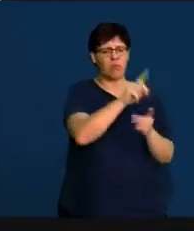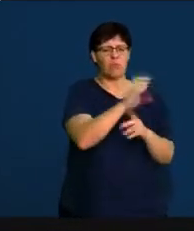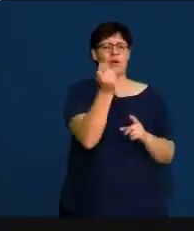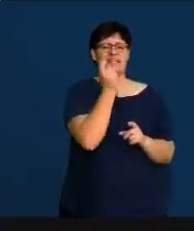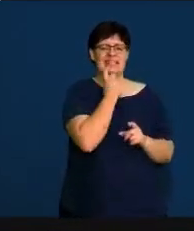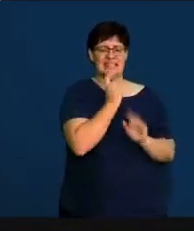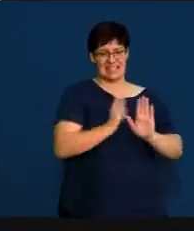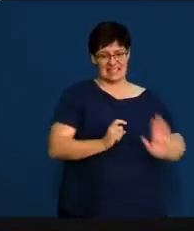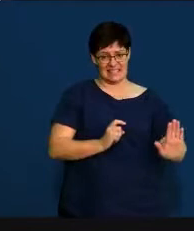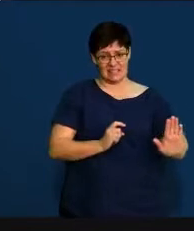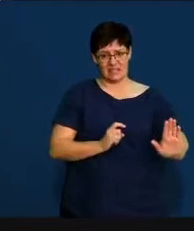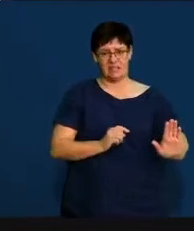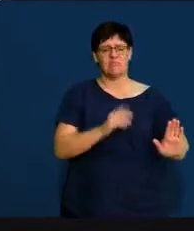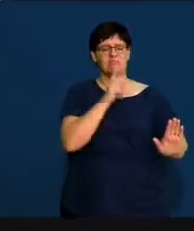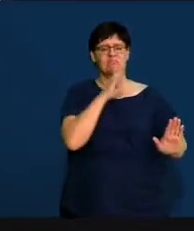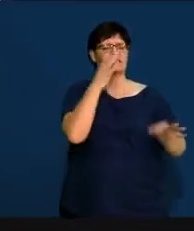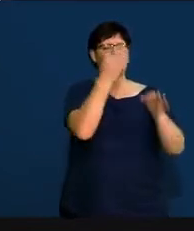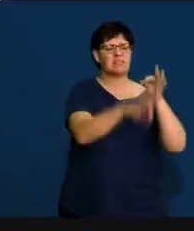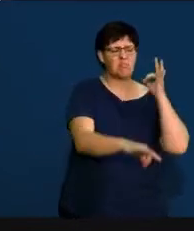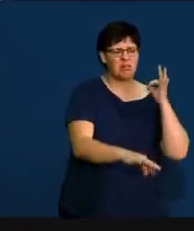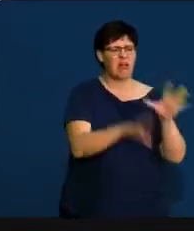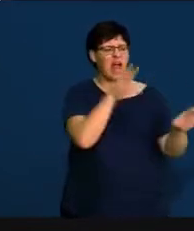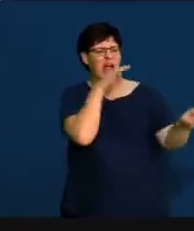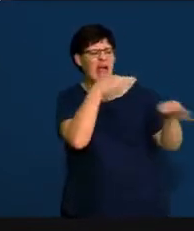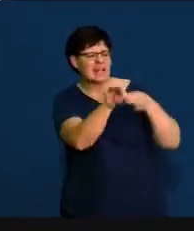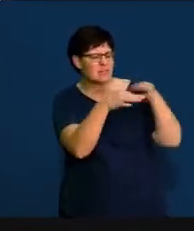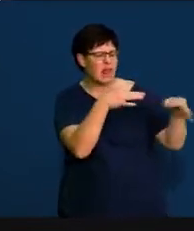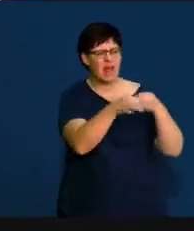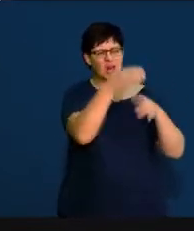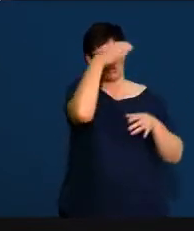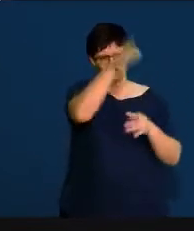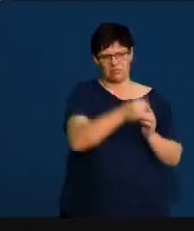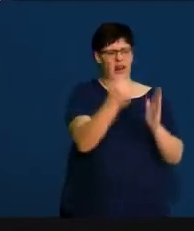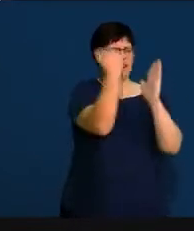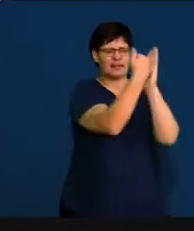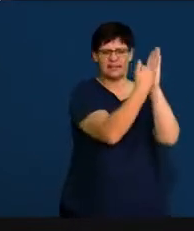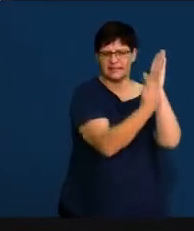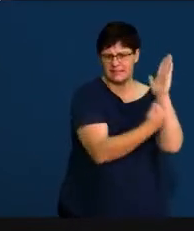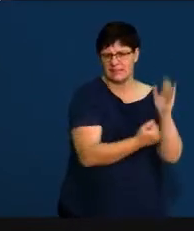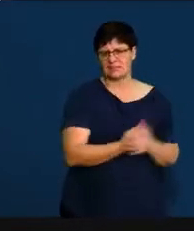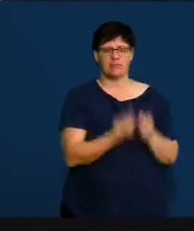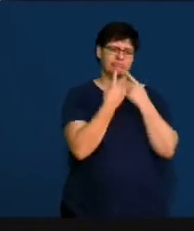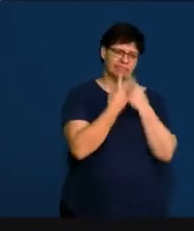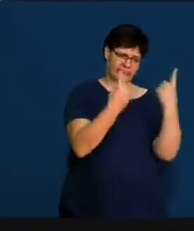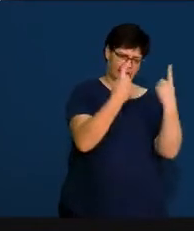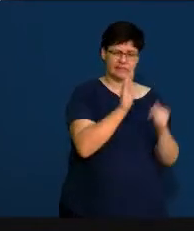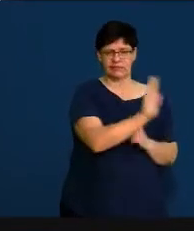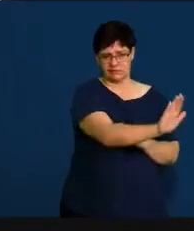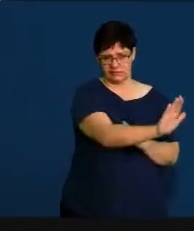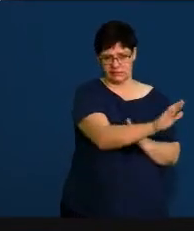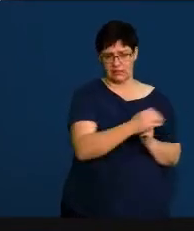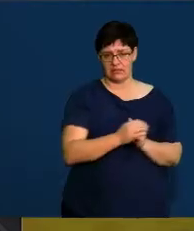easier sections. That means simple defining concepts, listing concepts, stating concepts. What